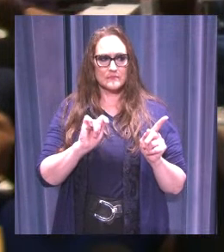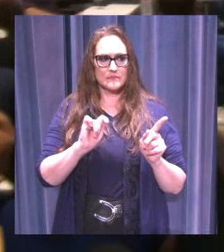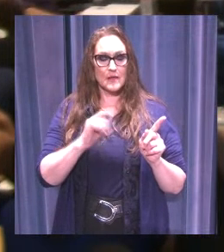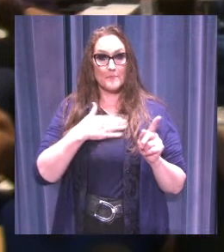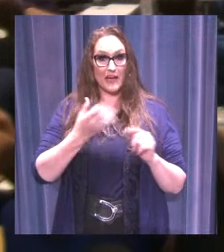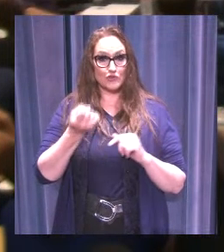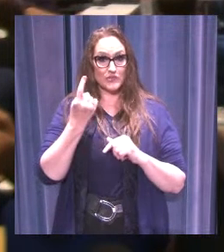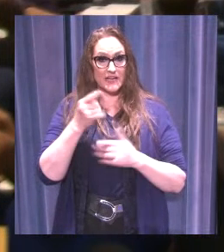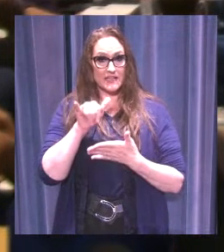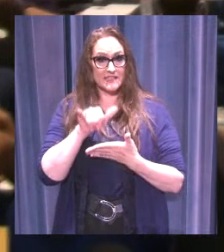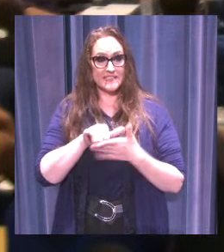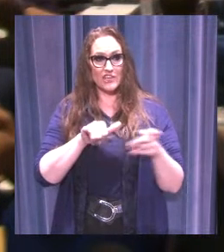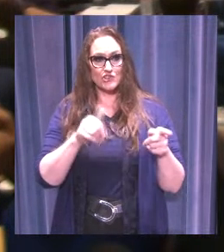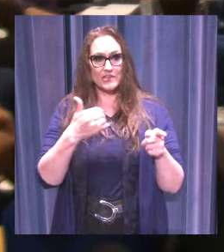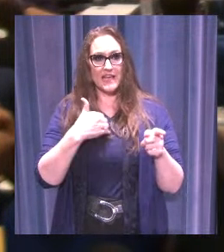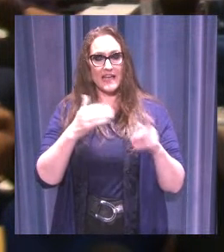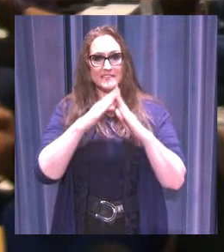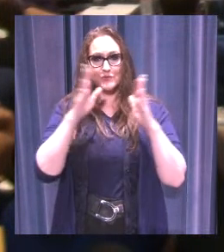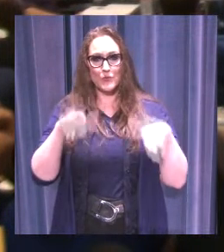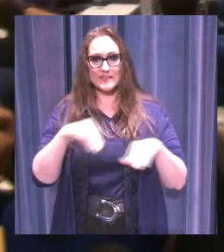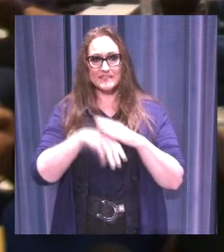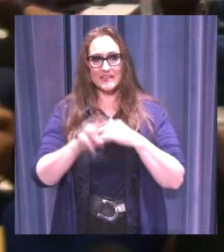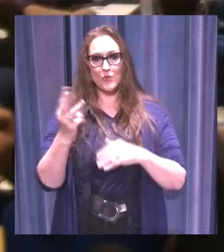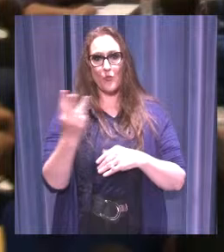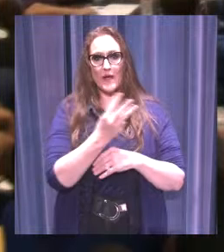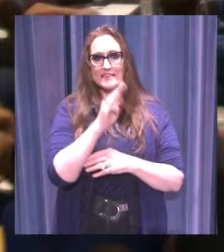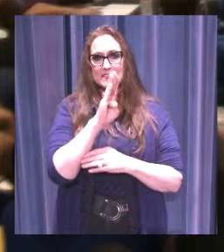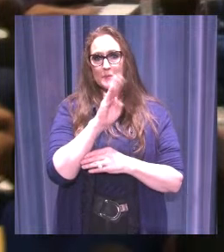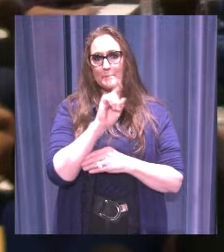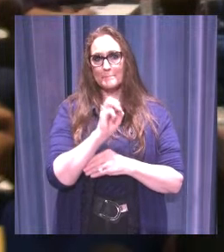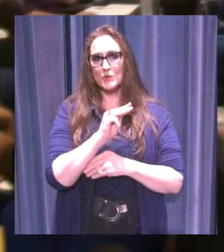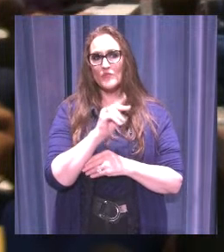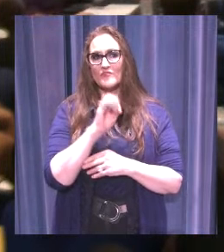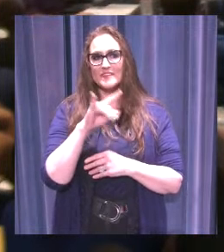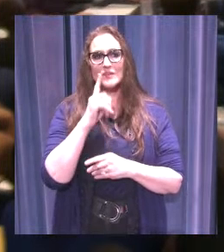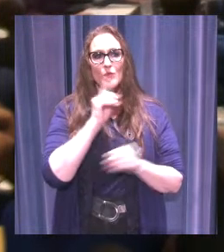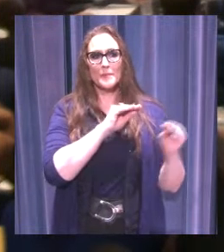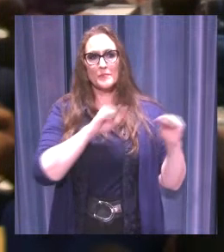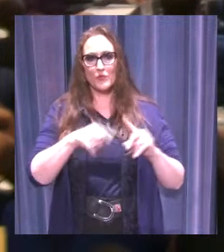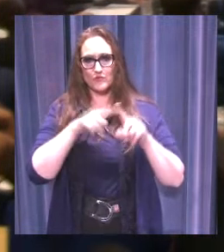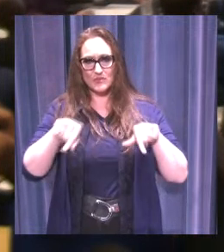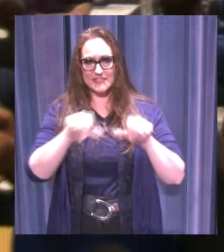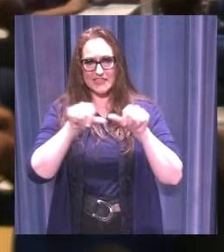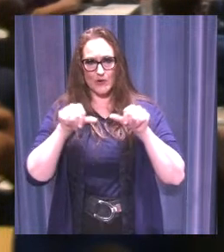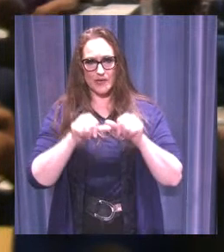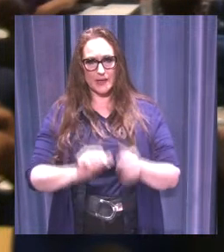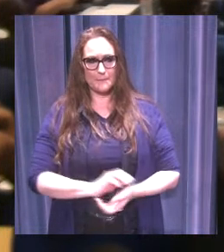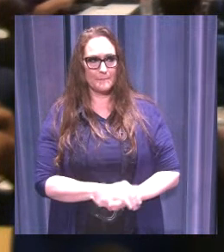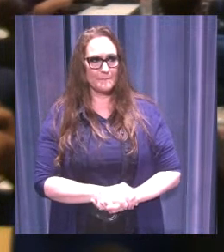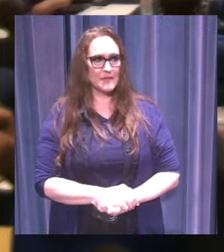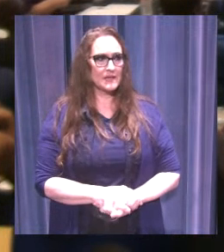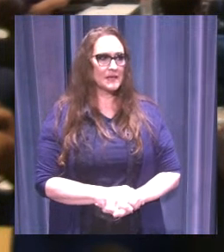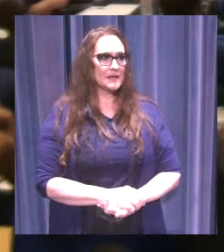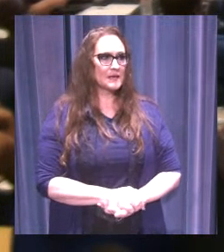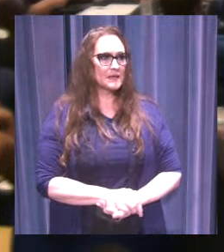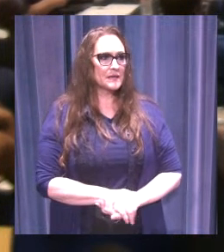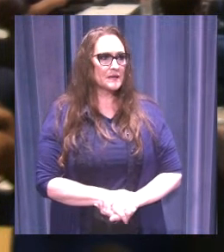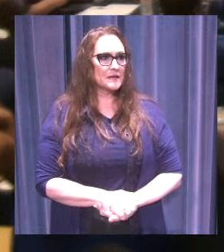My understanding is that she has a residence in West Bloomfield and will be moving from West Bloomfield to this area.